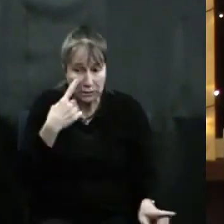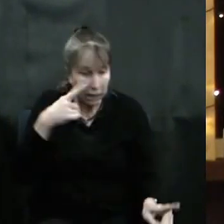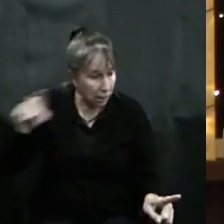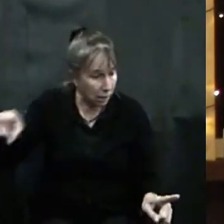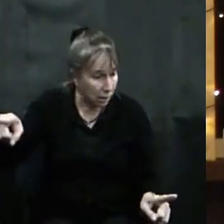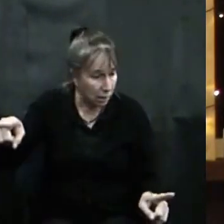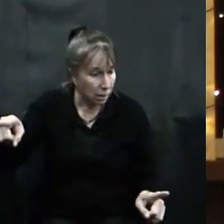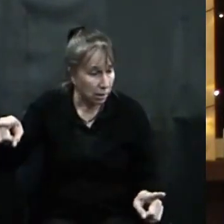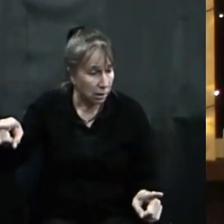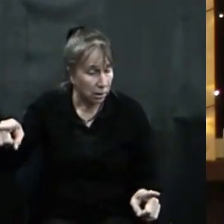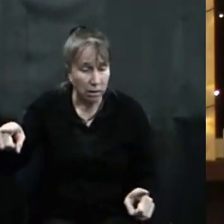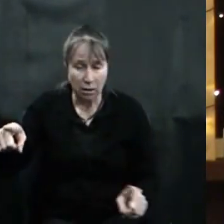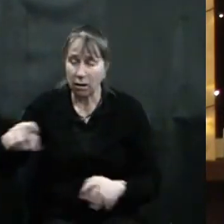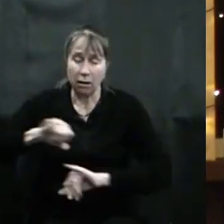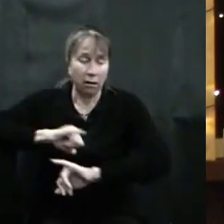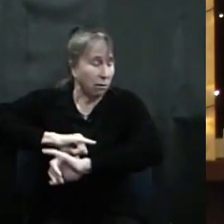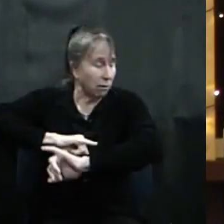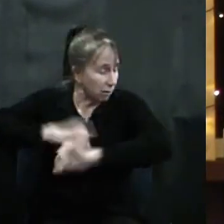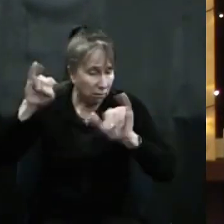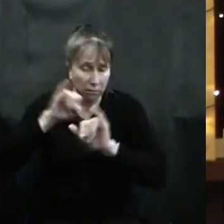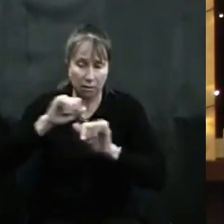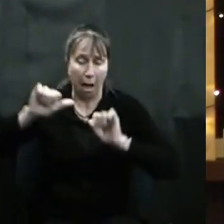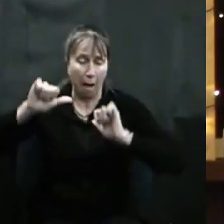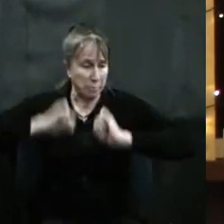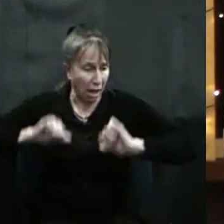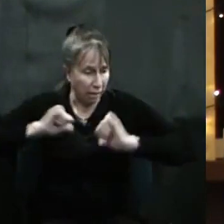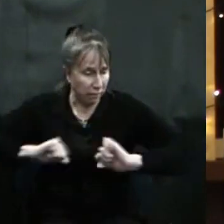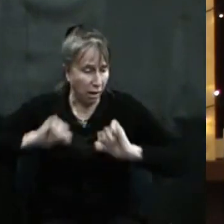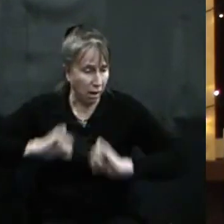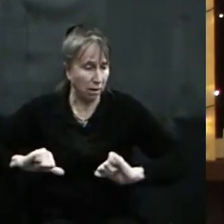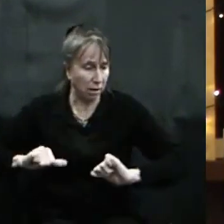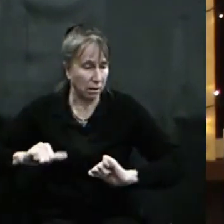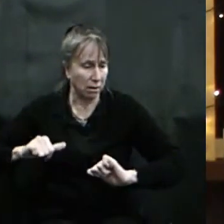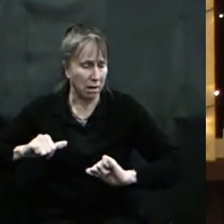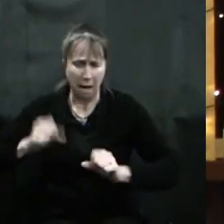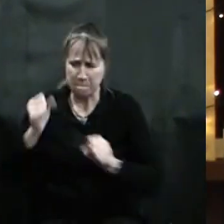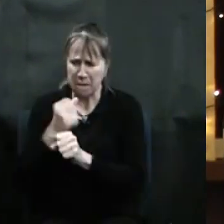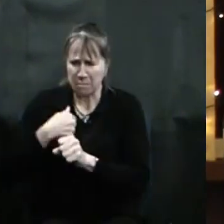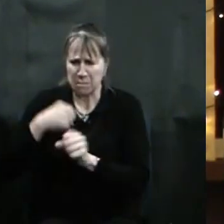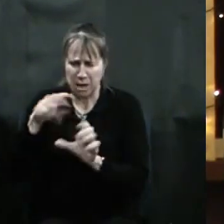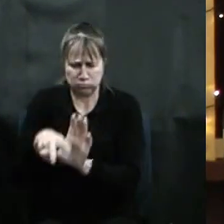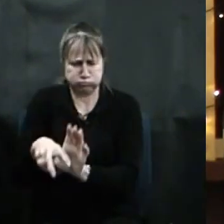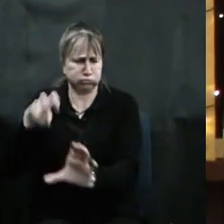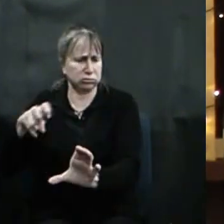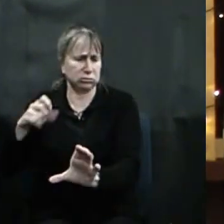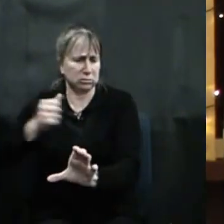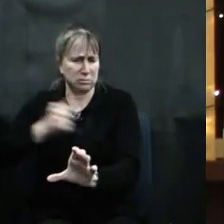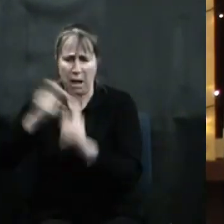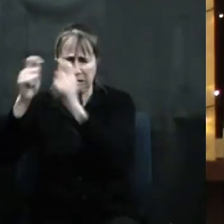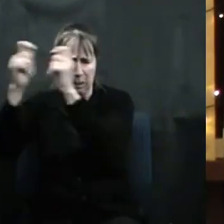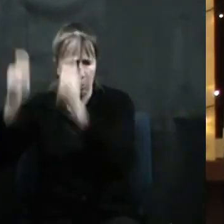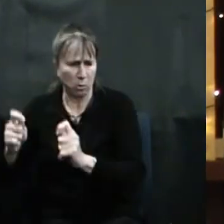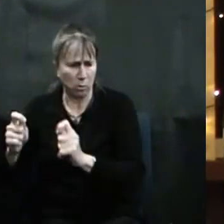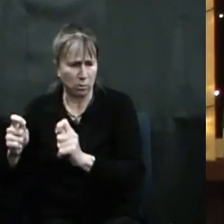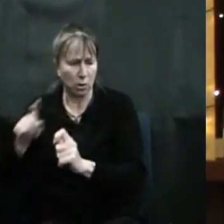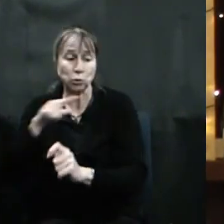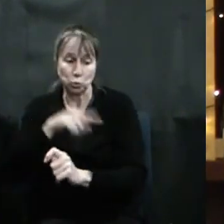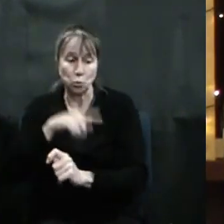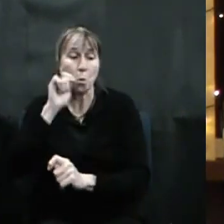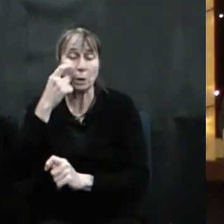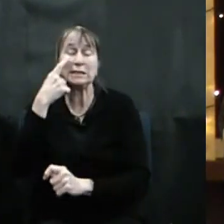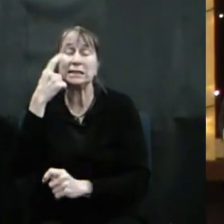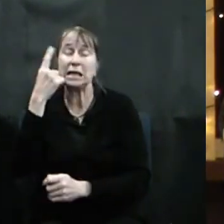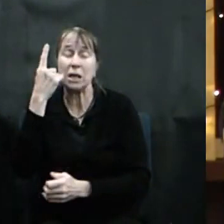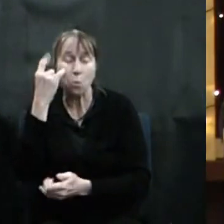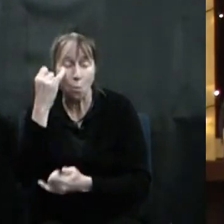Israel are committing here to drive me far from my sanctuary. But you will still see greater abominations.